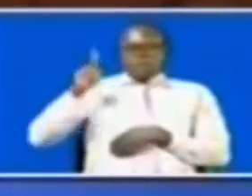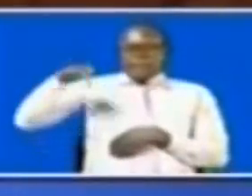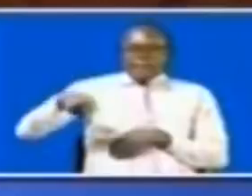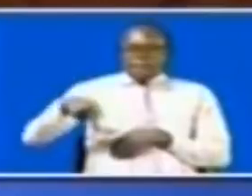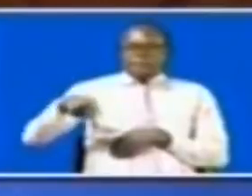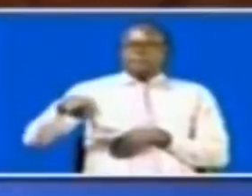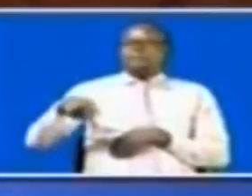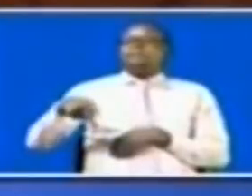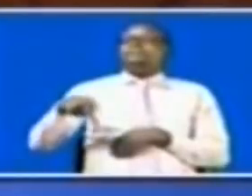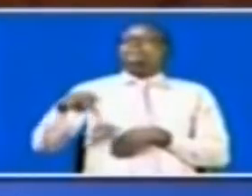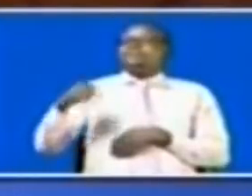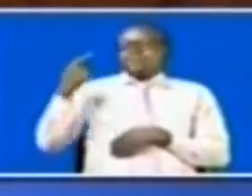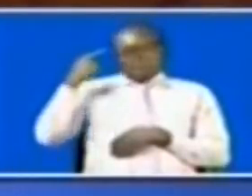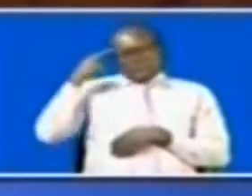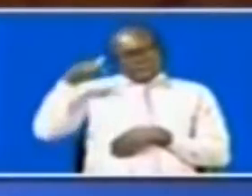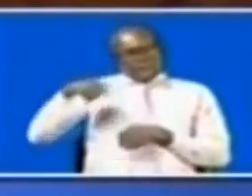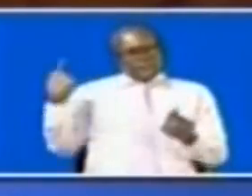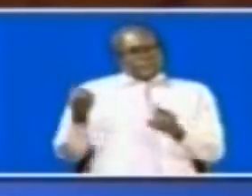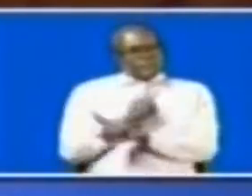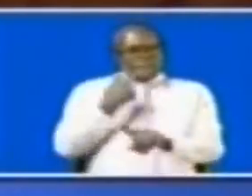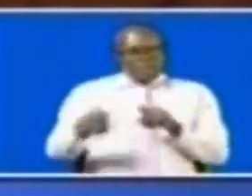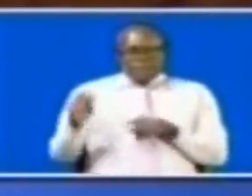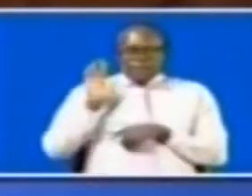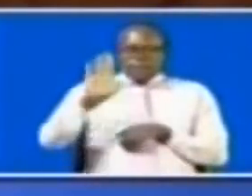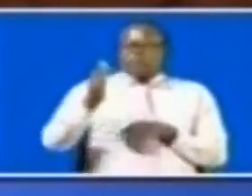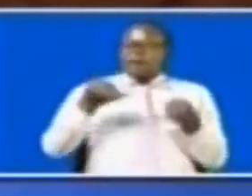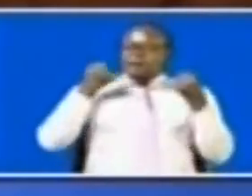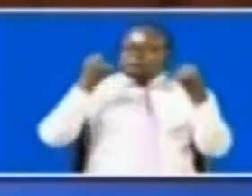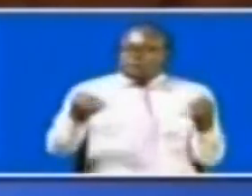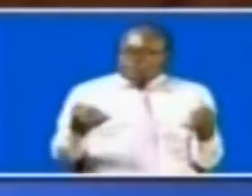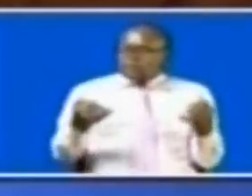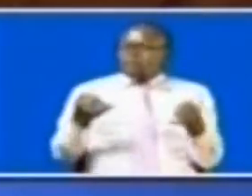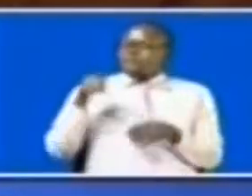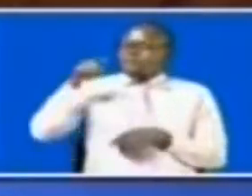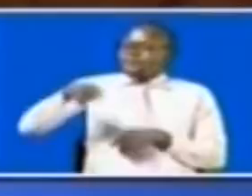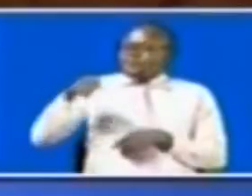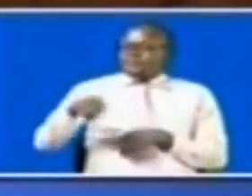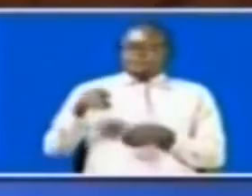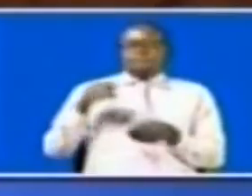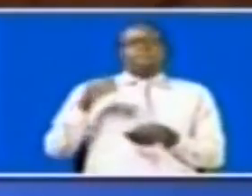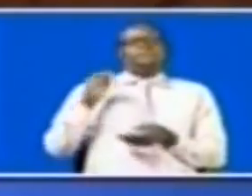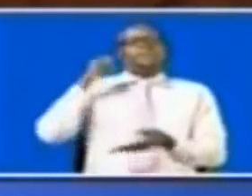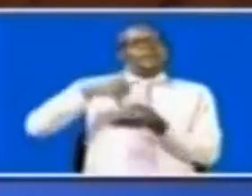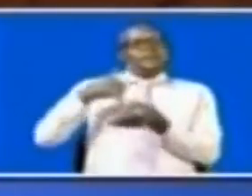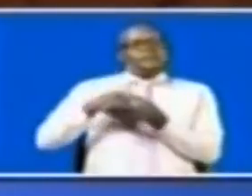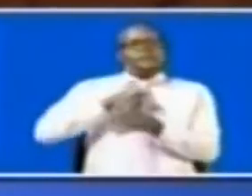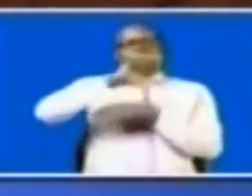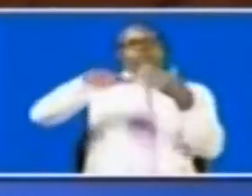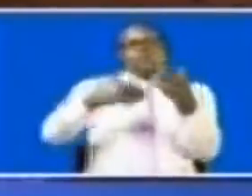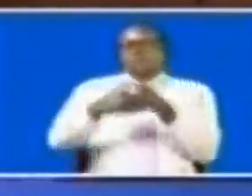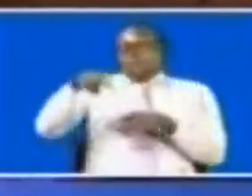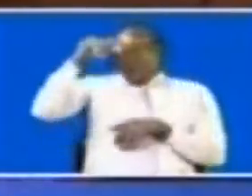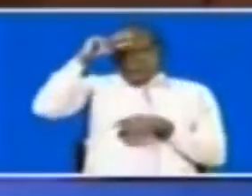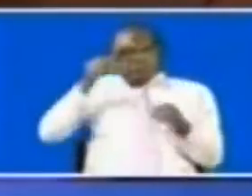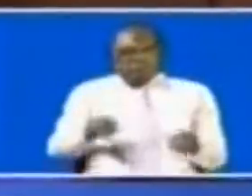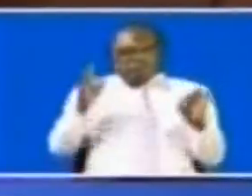has looked at it as skewed, but for information, this cut across the entire state